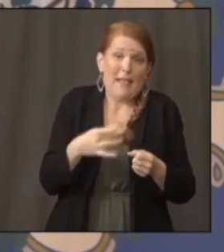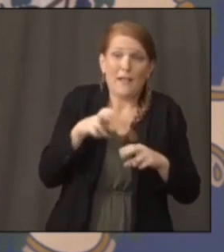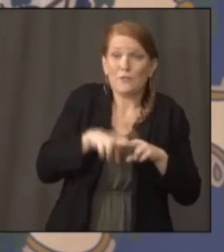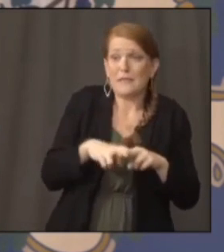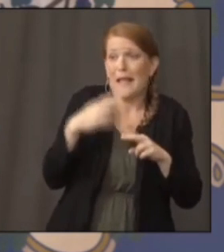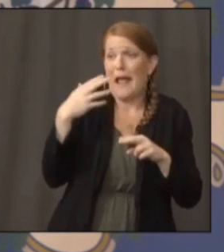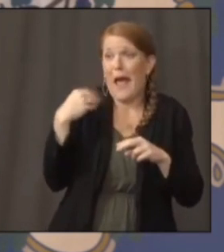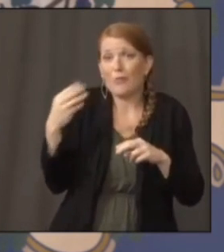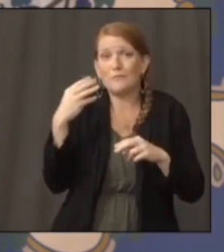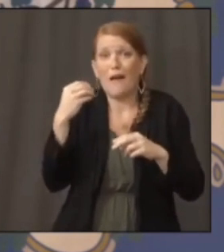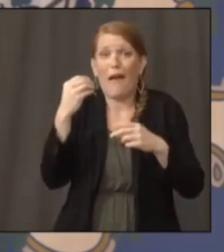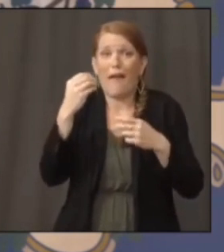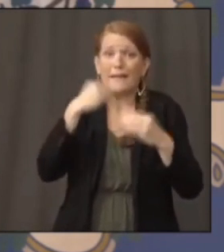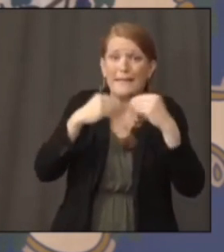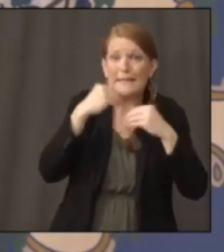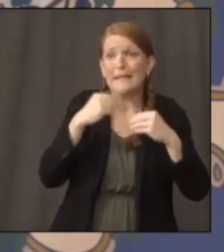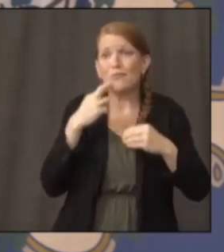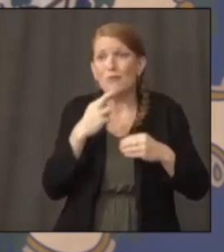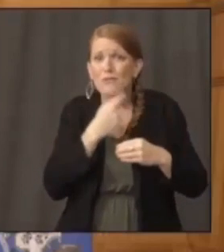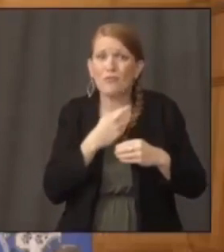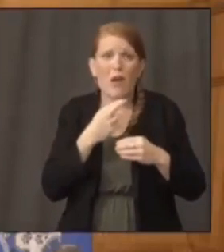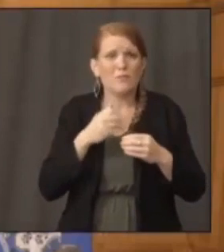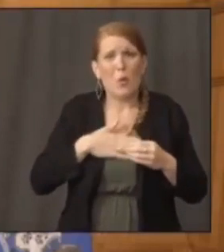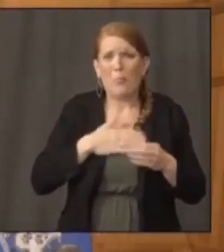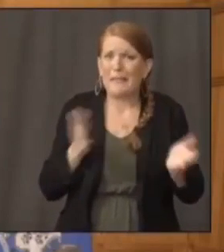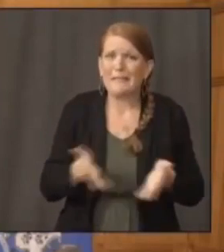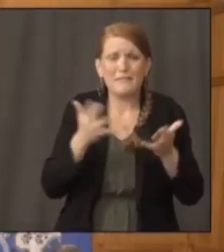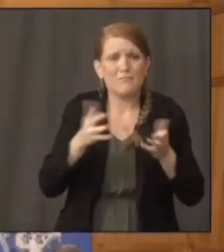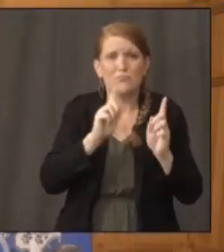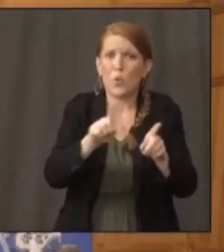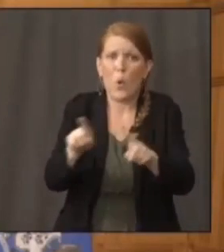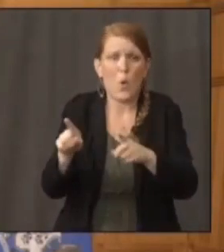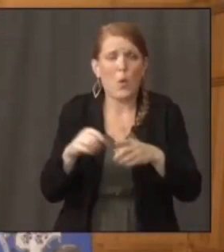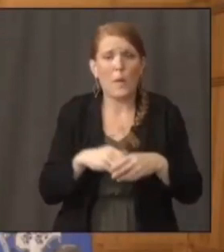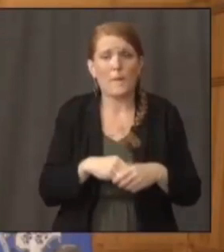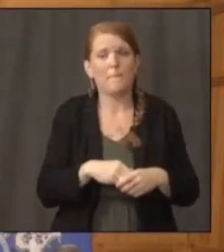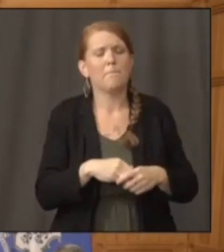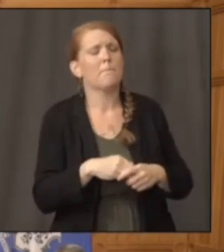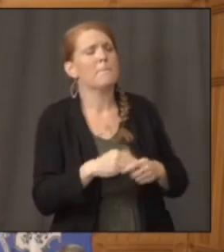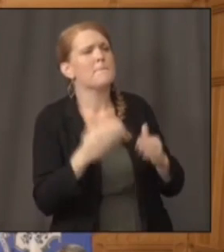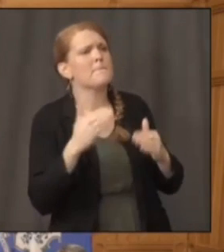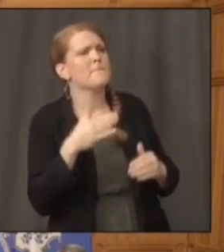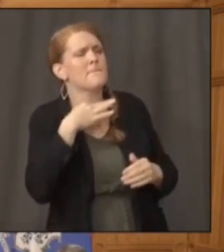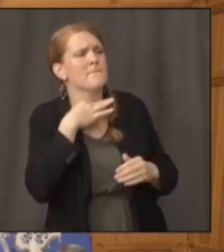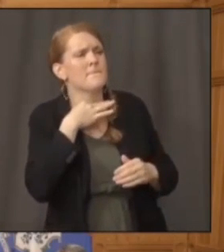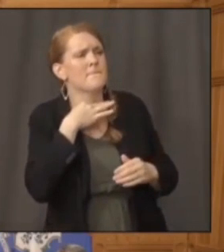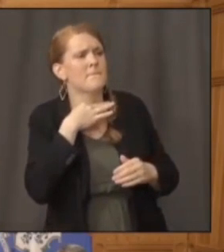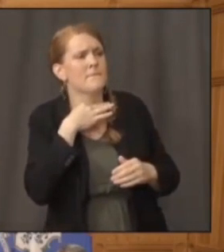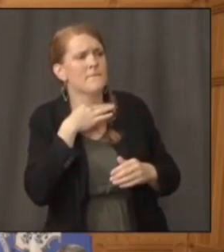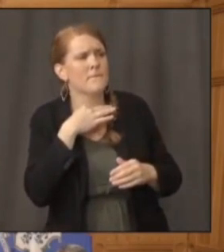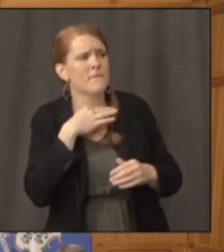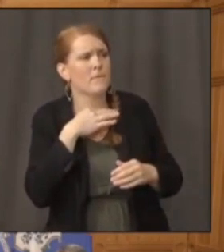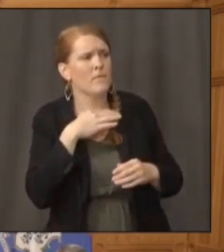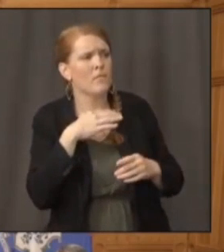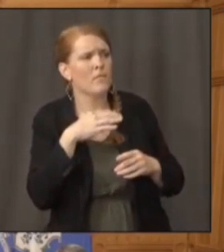we do as a community. And just real fast, has the surge testing, has that been deployed yet?